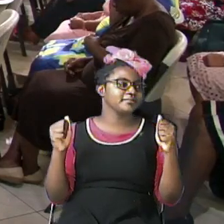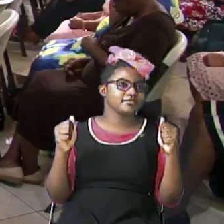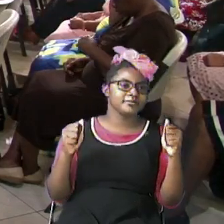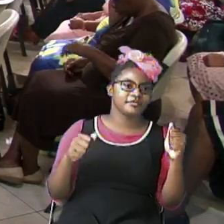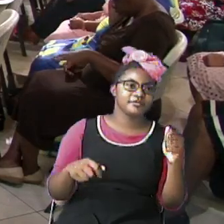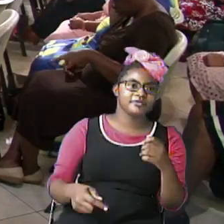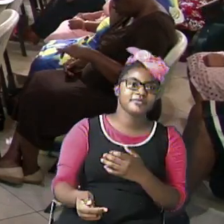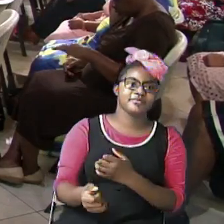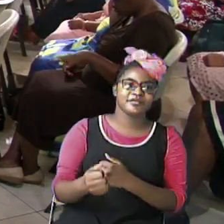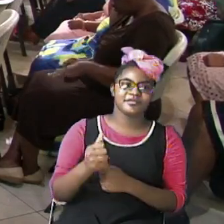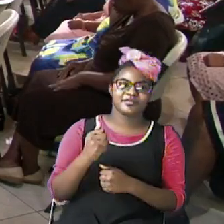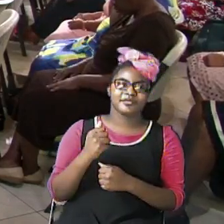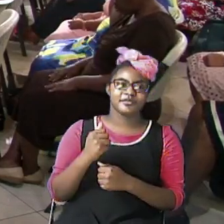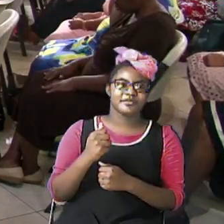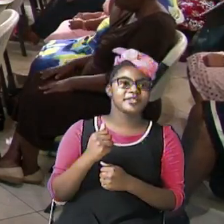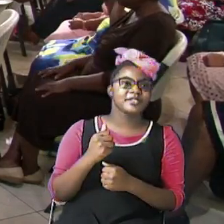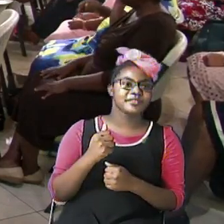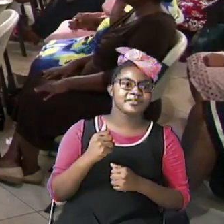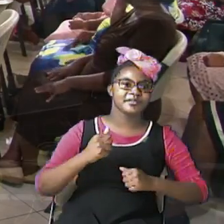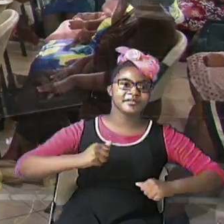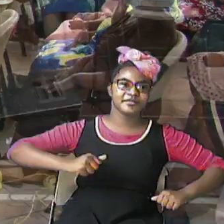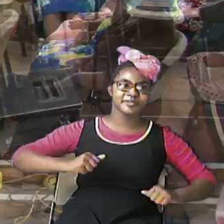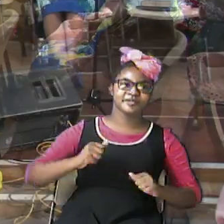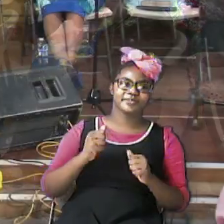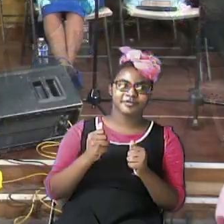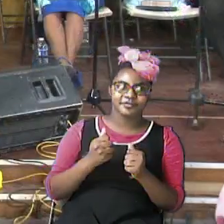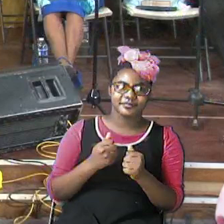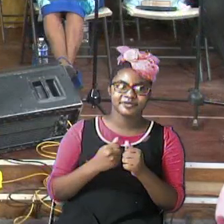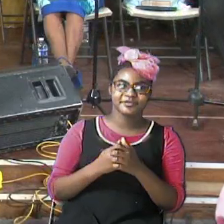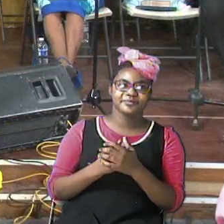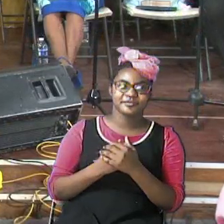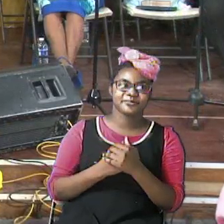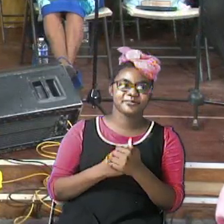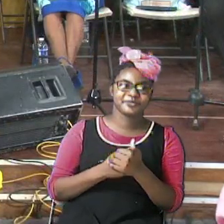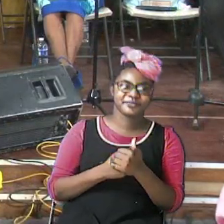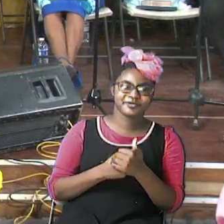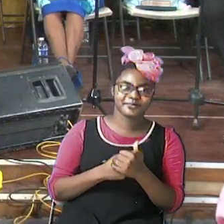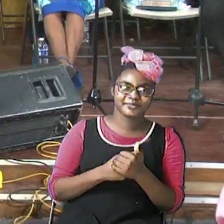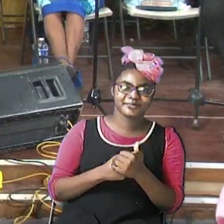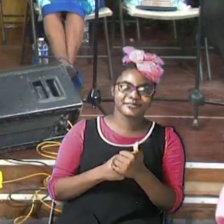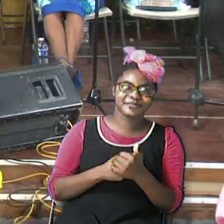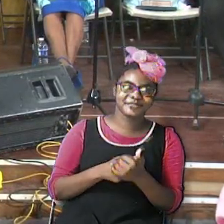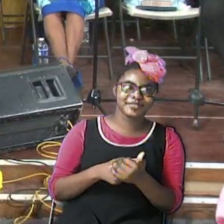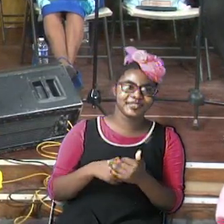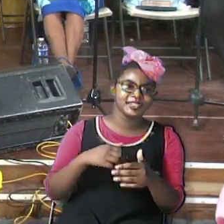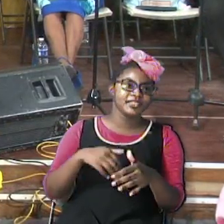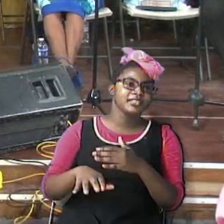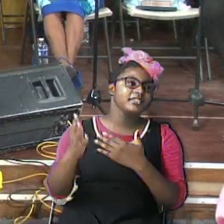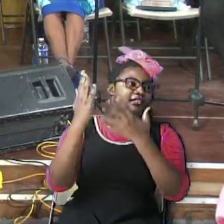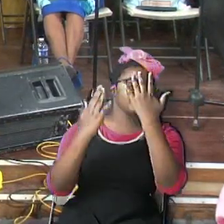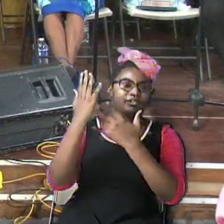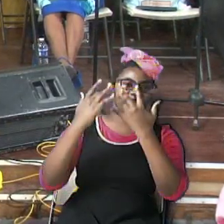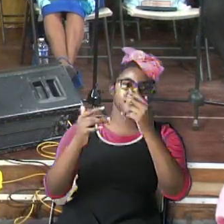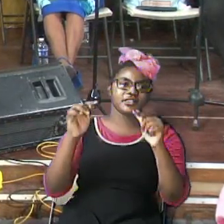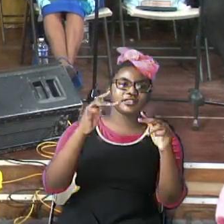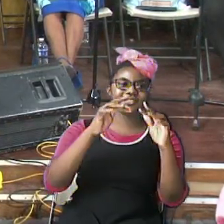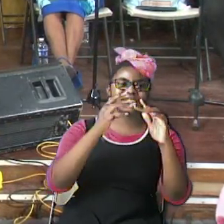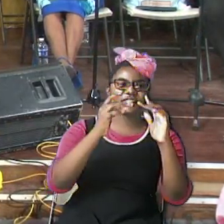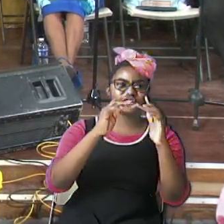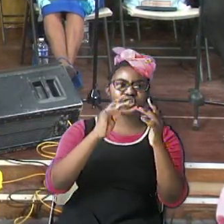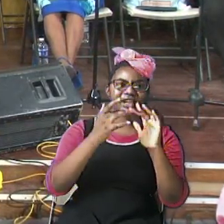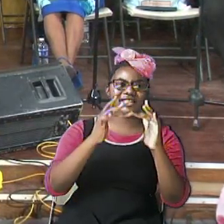our brethren are not well. Amen. And so they are joined in the service via the World Wide